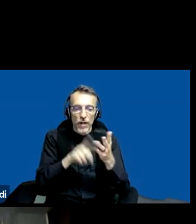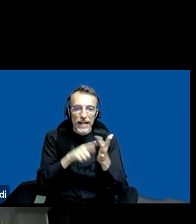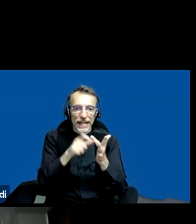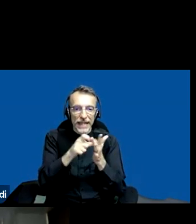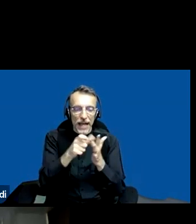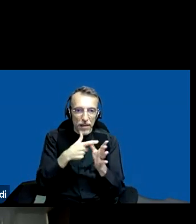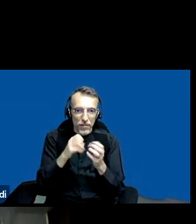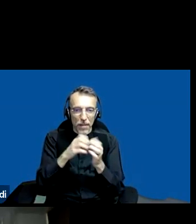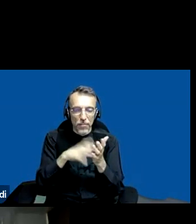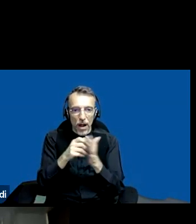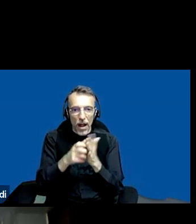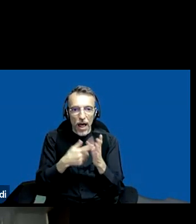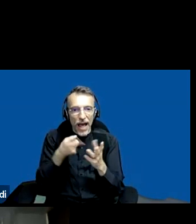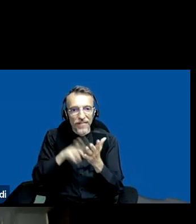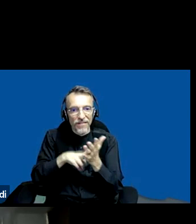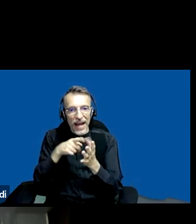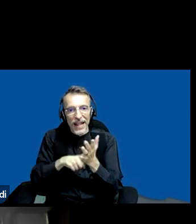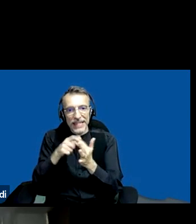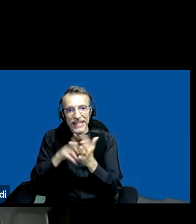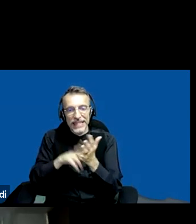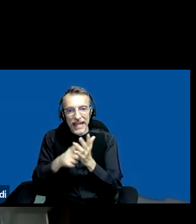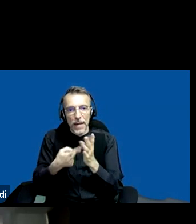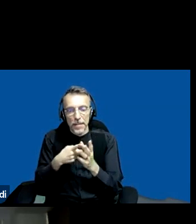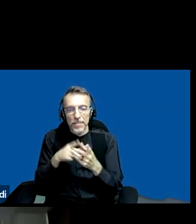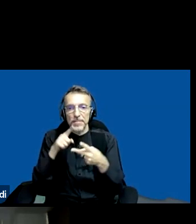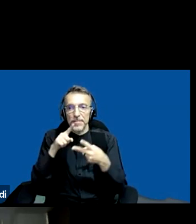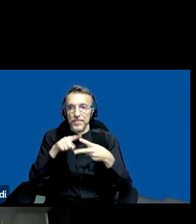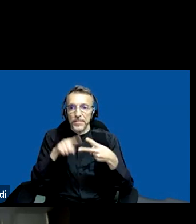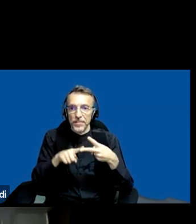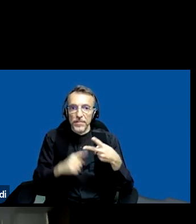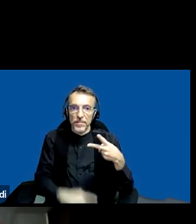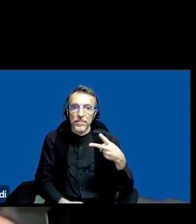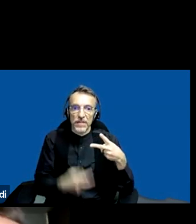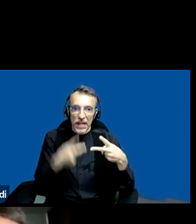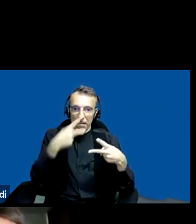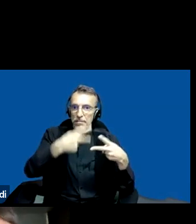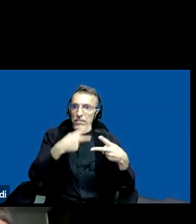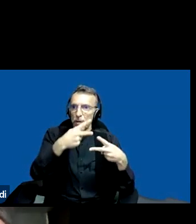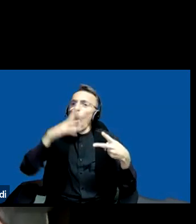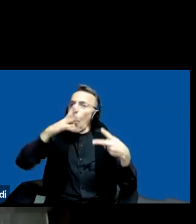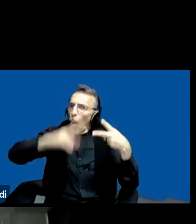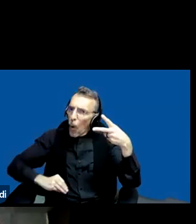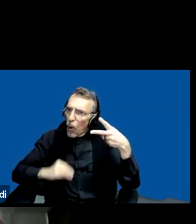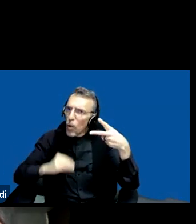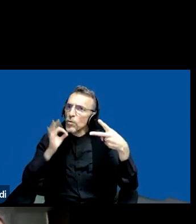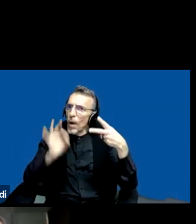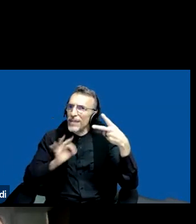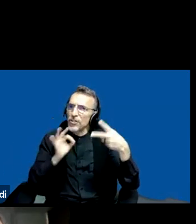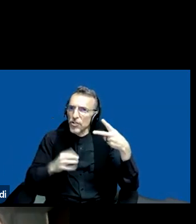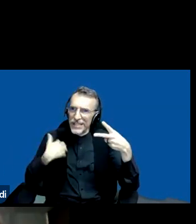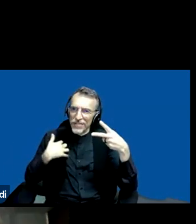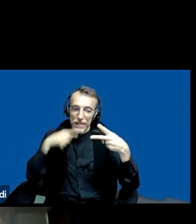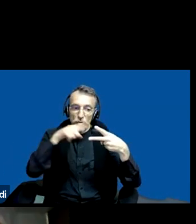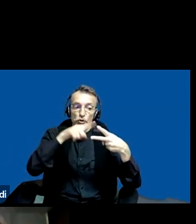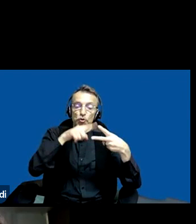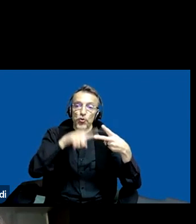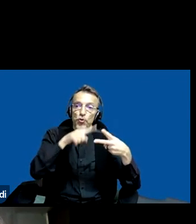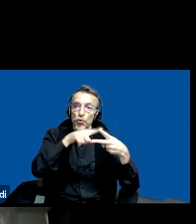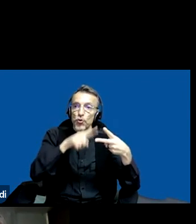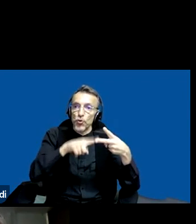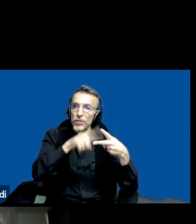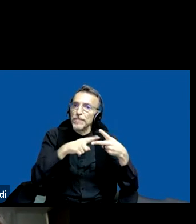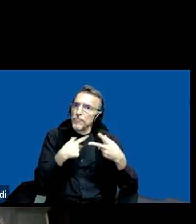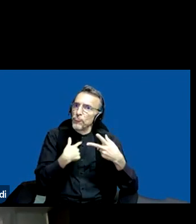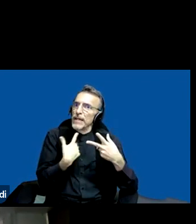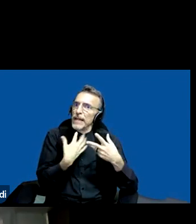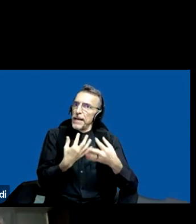and Valentina Benbasari. They're all extremely interesting, but those particularly grabbed me because they are issues that I've